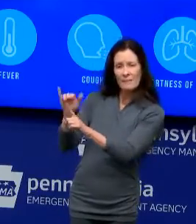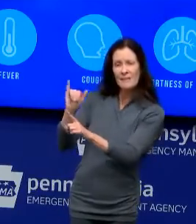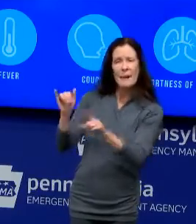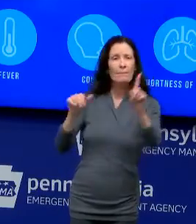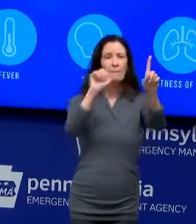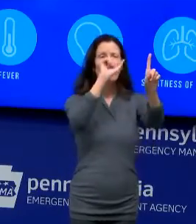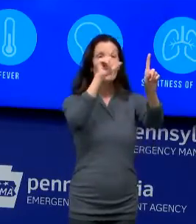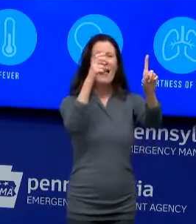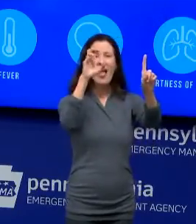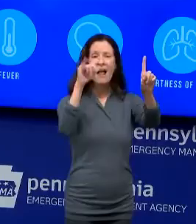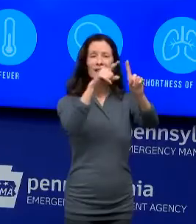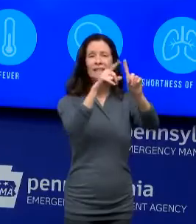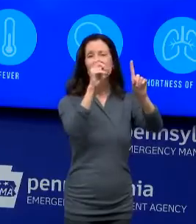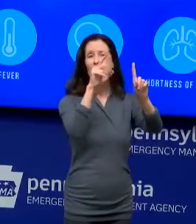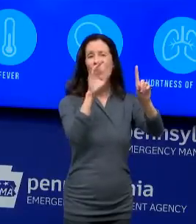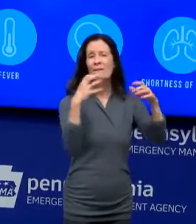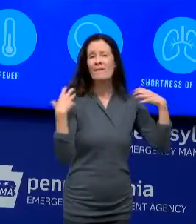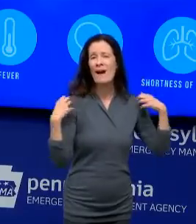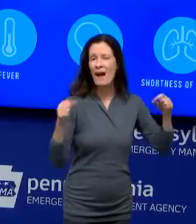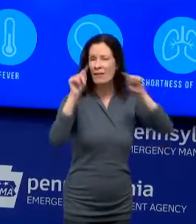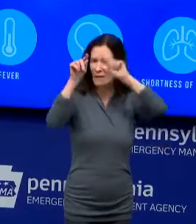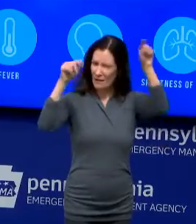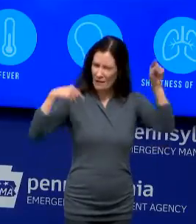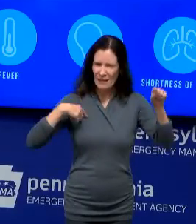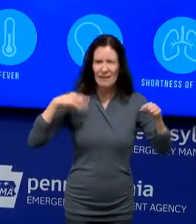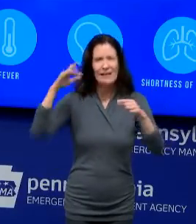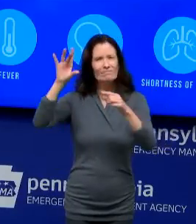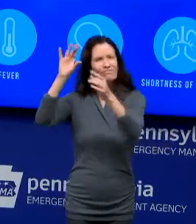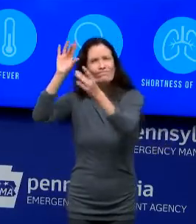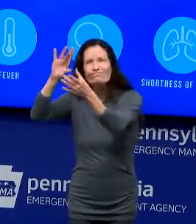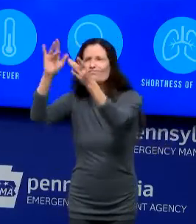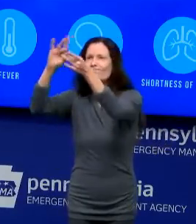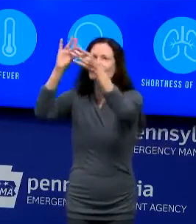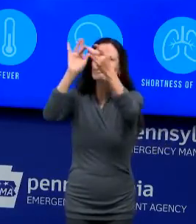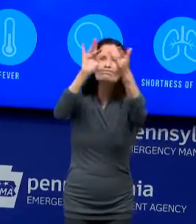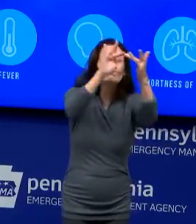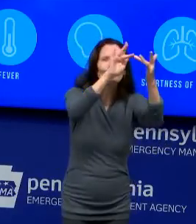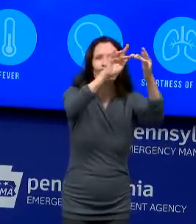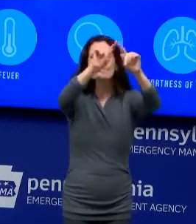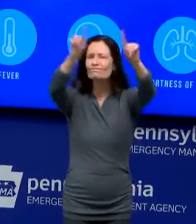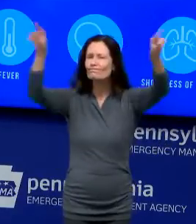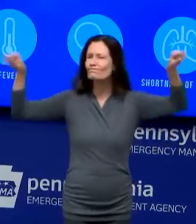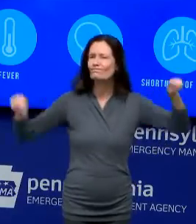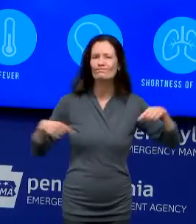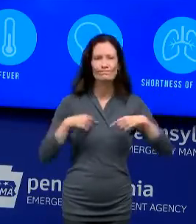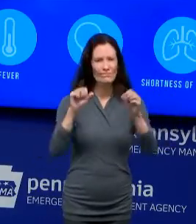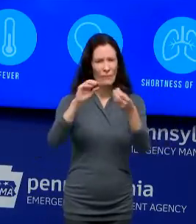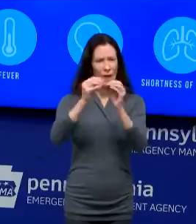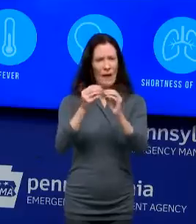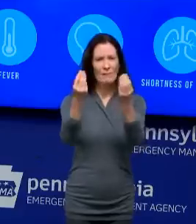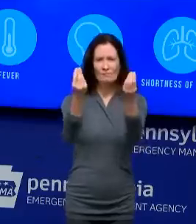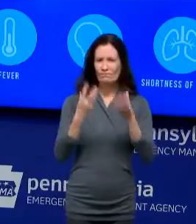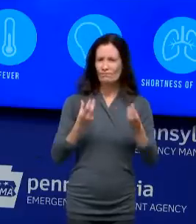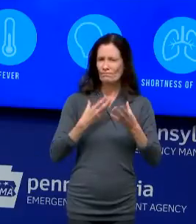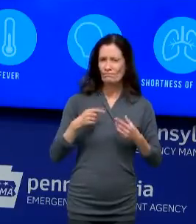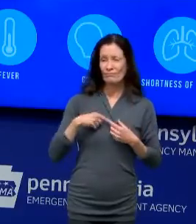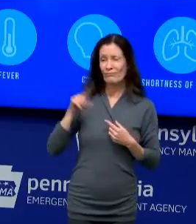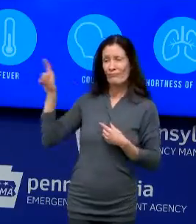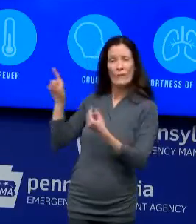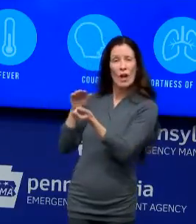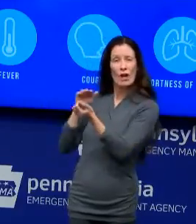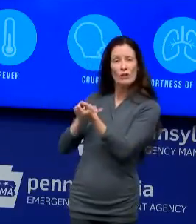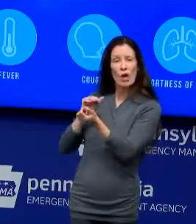other county municipal health departments. Again, I speak with Dr. Farley and Dr. Bogan every day, and they're doing an absolutely fantastic